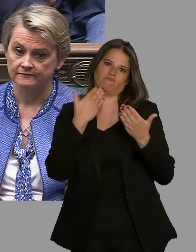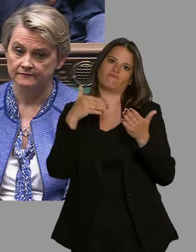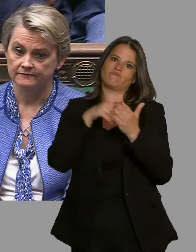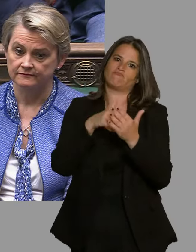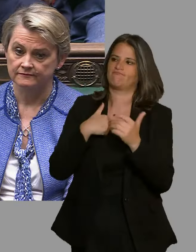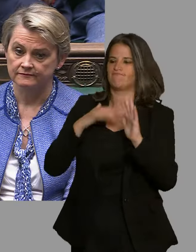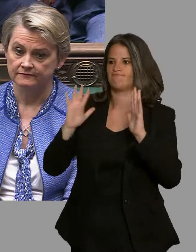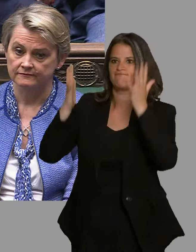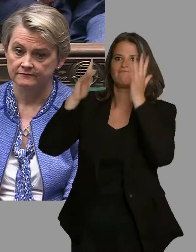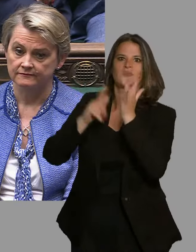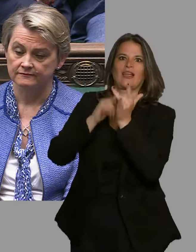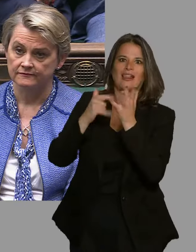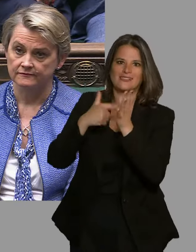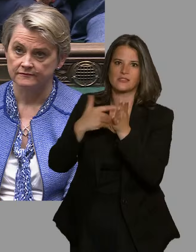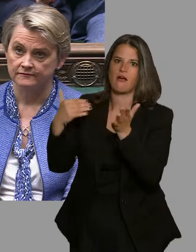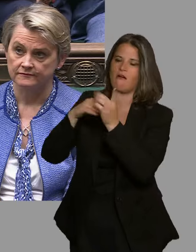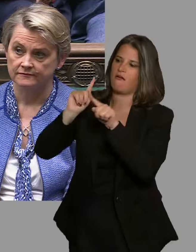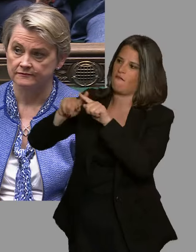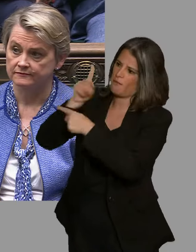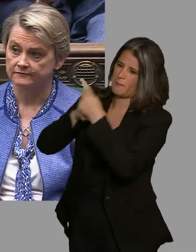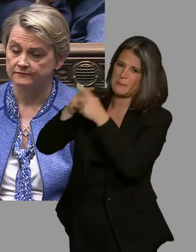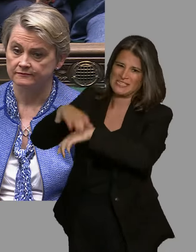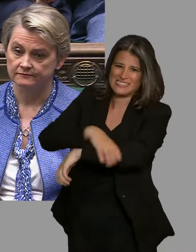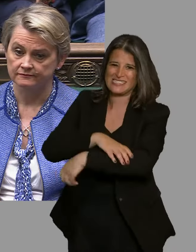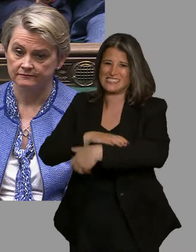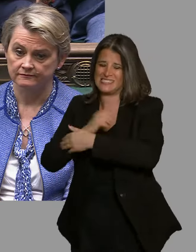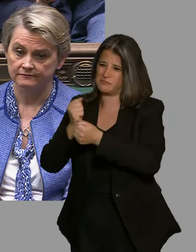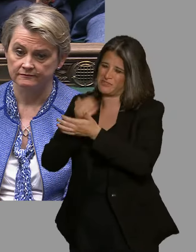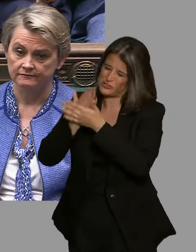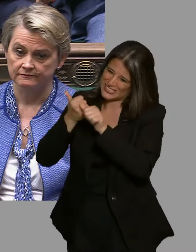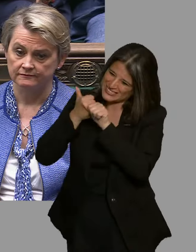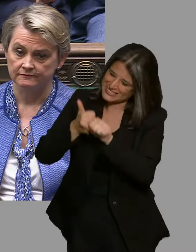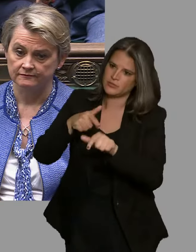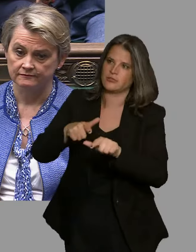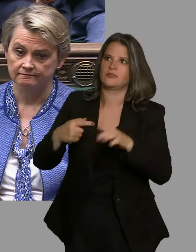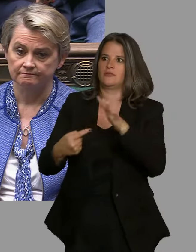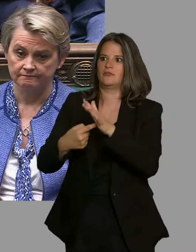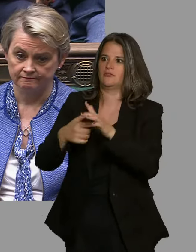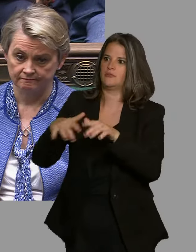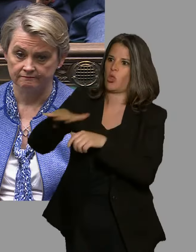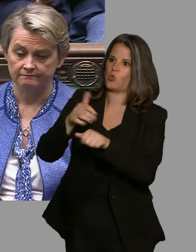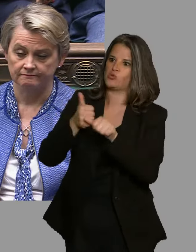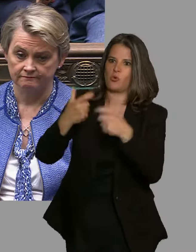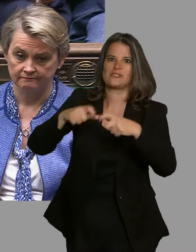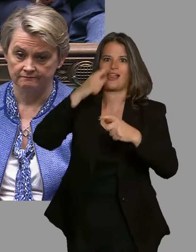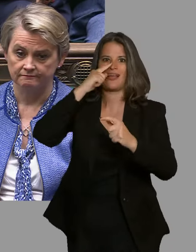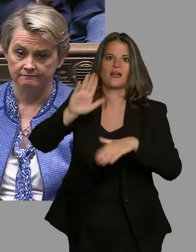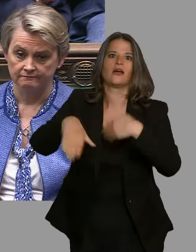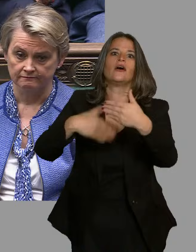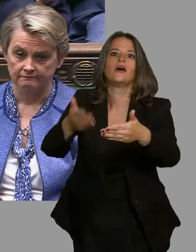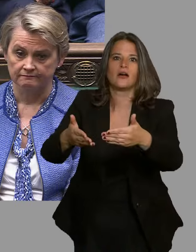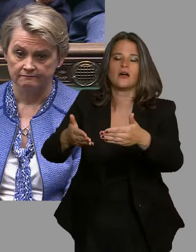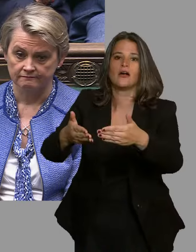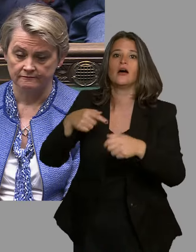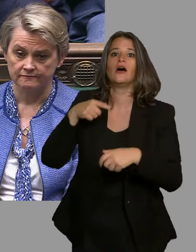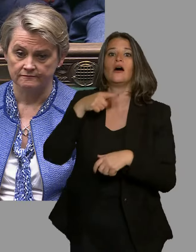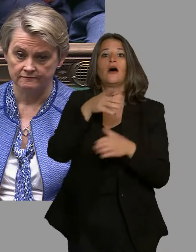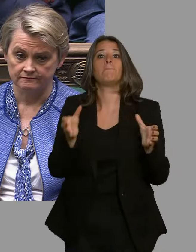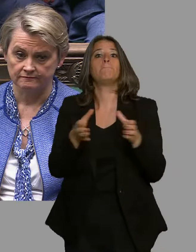services, letting down patients across the country. We are committed to improving dementia care through our Plan for Change, which is why we